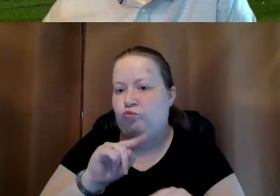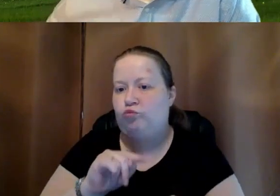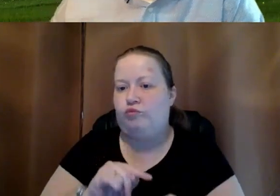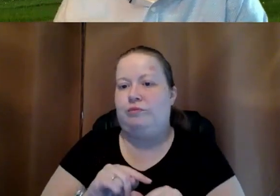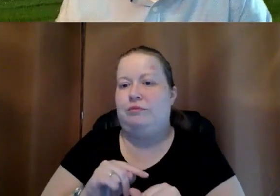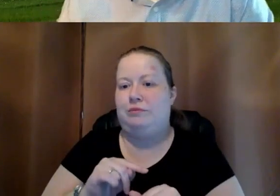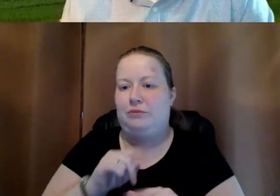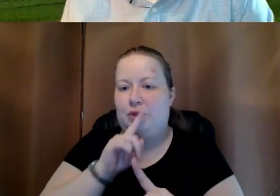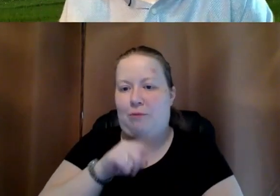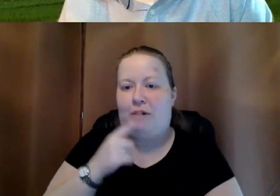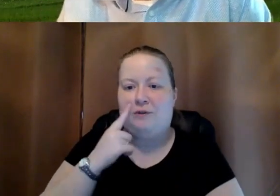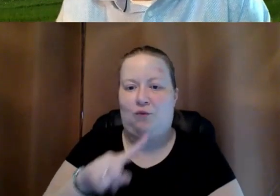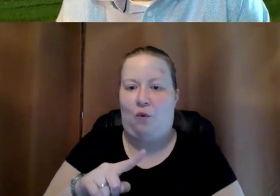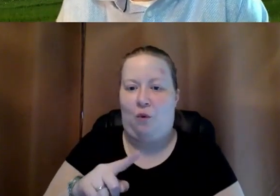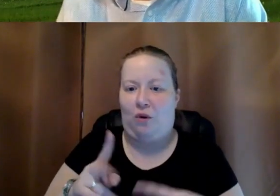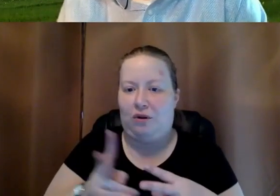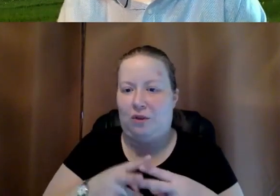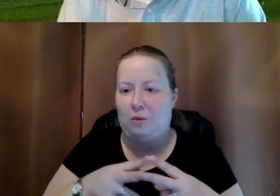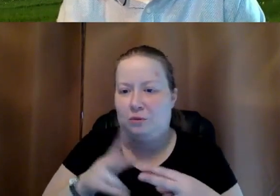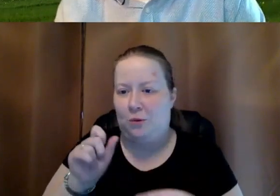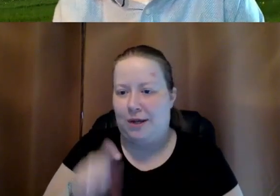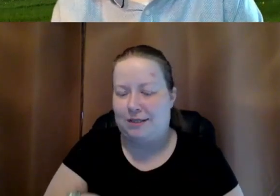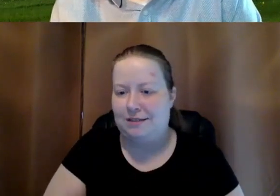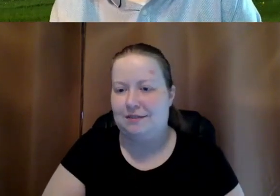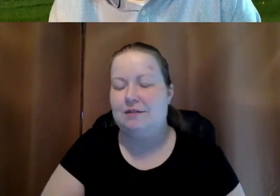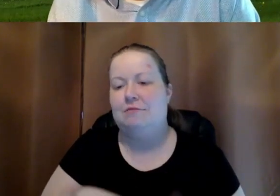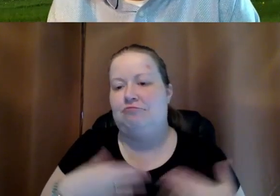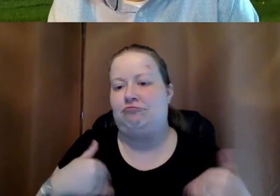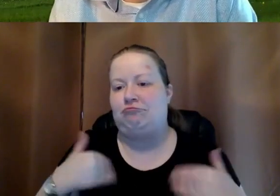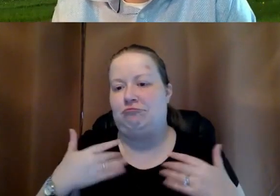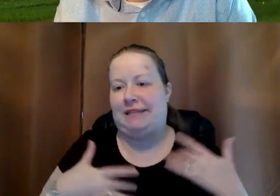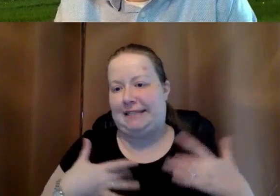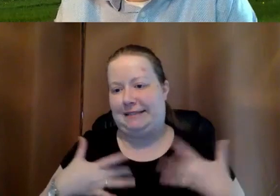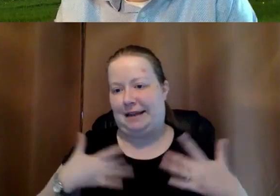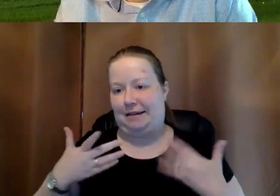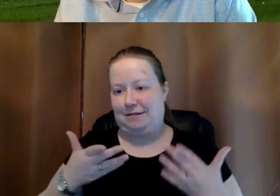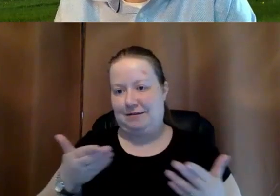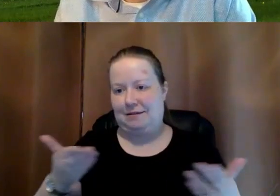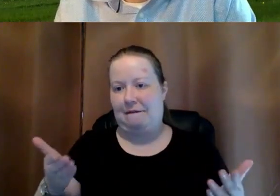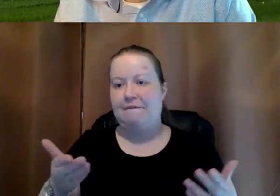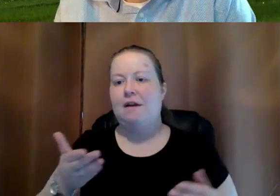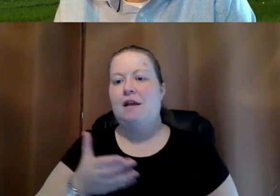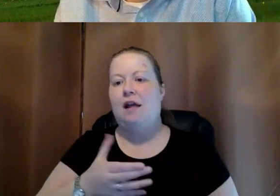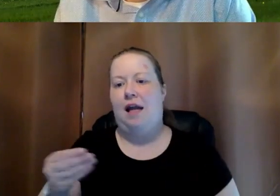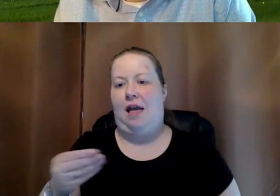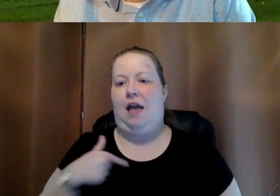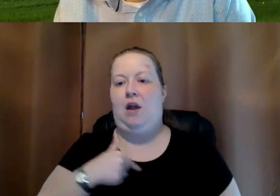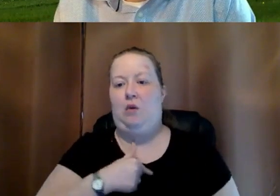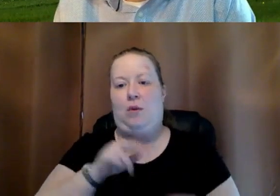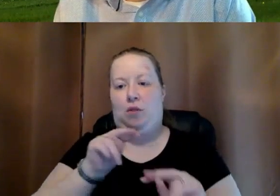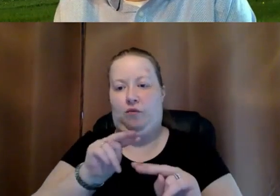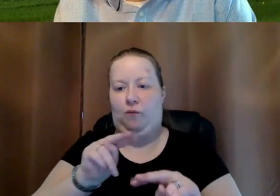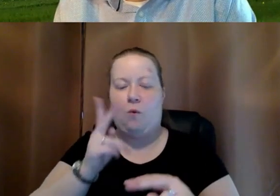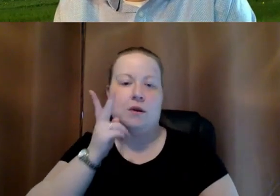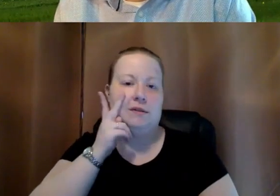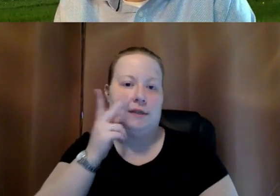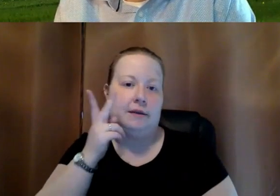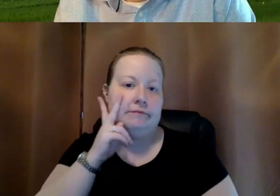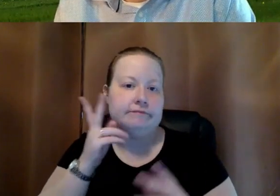you gave us for these questions. It's very exciting stuff. And we look forward to seeing what happens